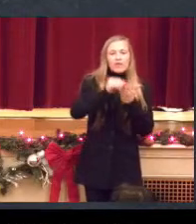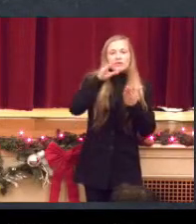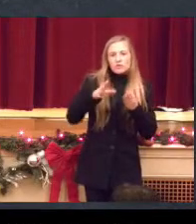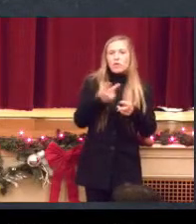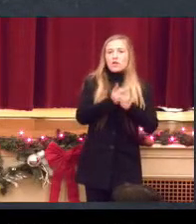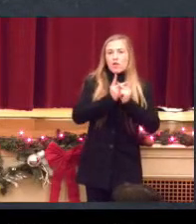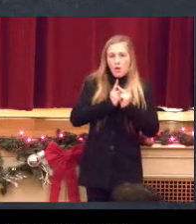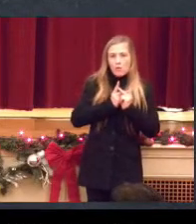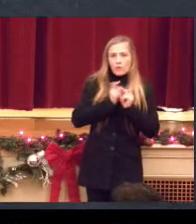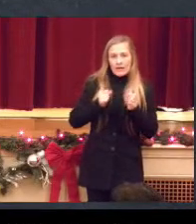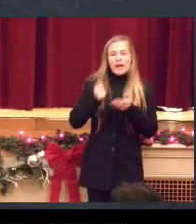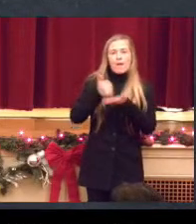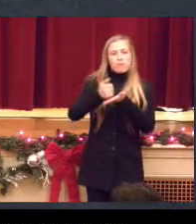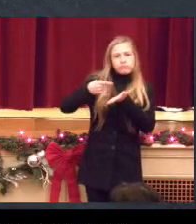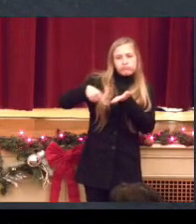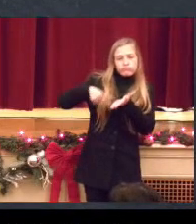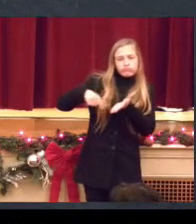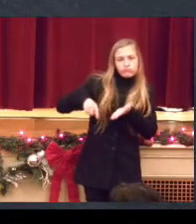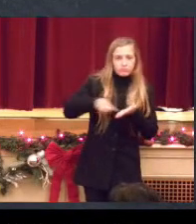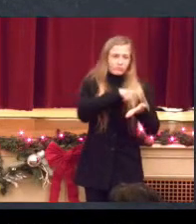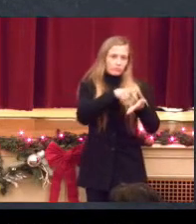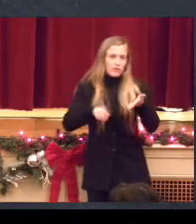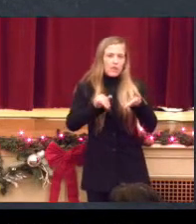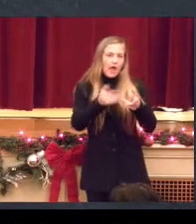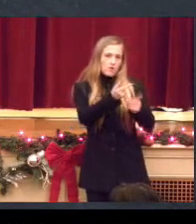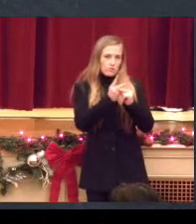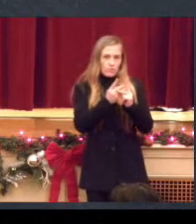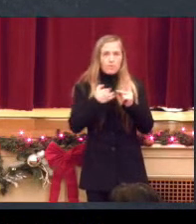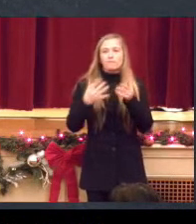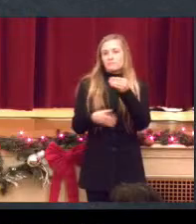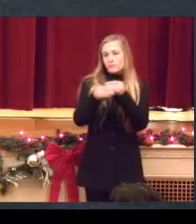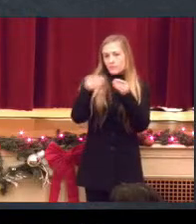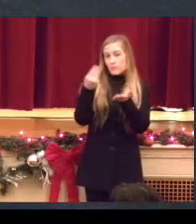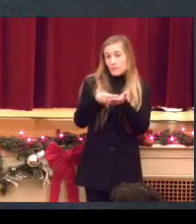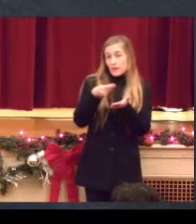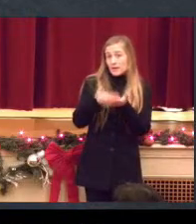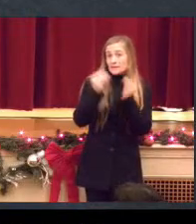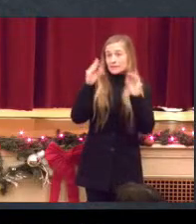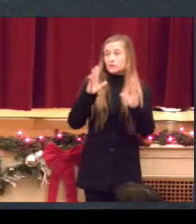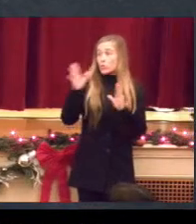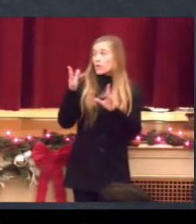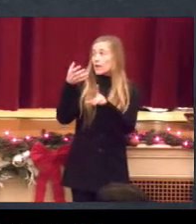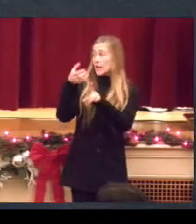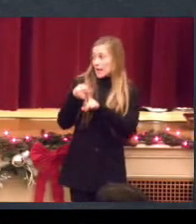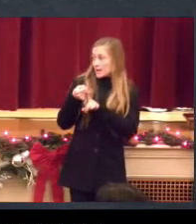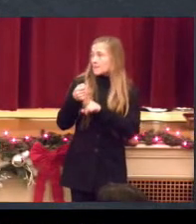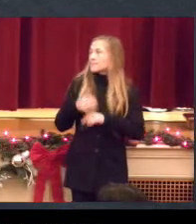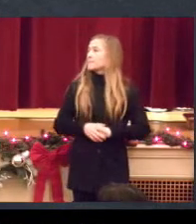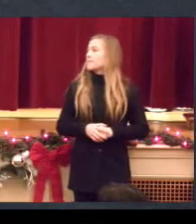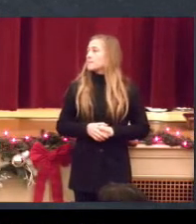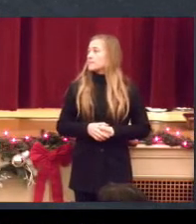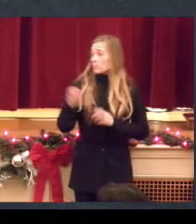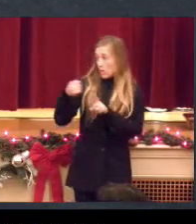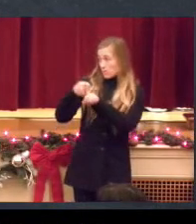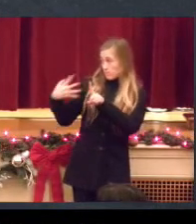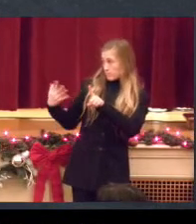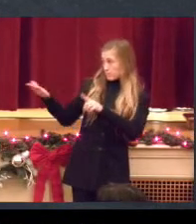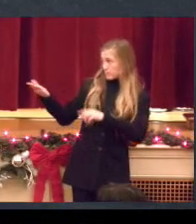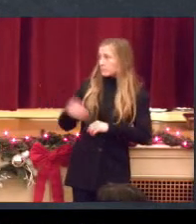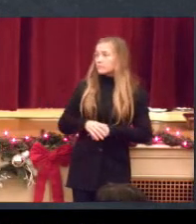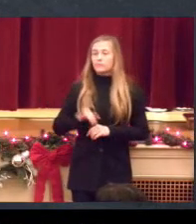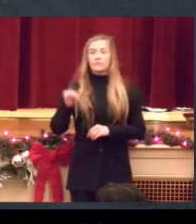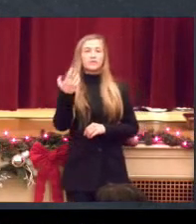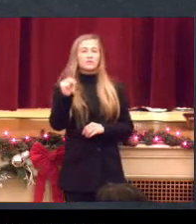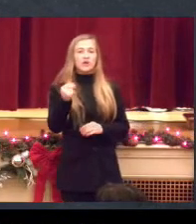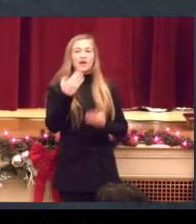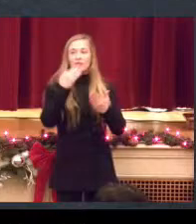an additional amount of money that some of the teachers get by virtue of the MOU. John, do you want to elaborate on that? Yeah, thanks